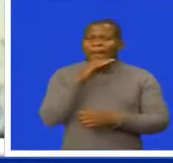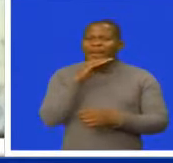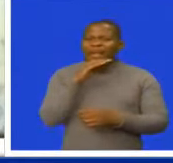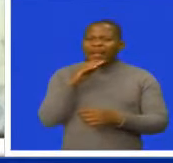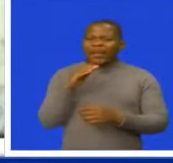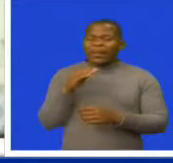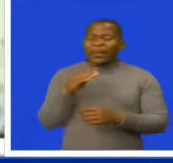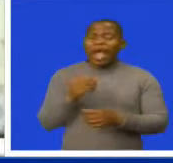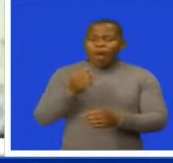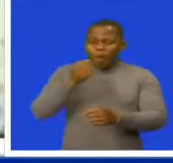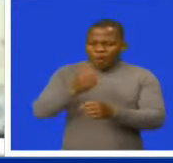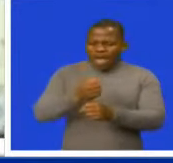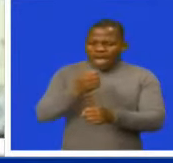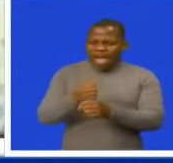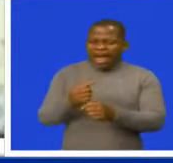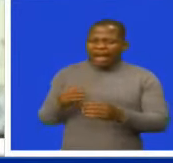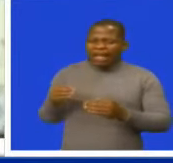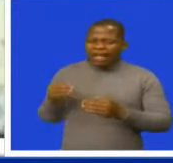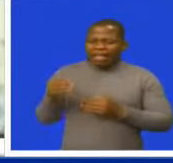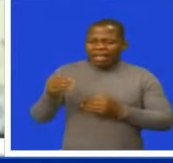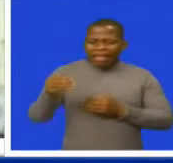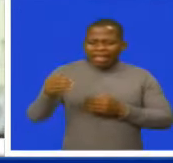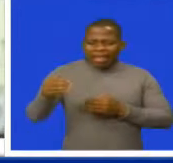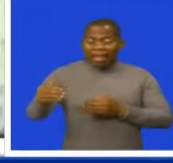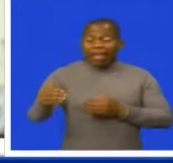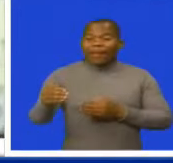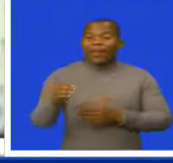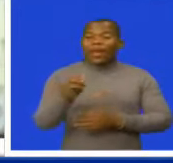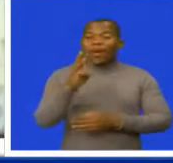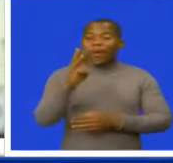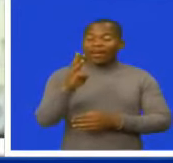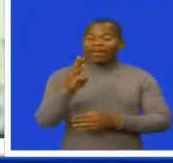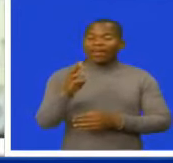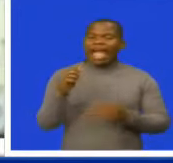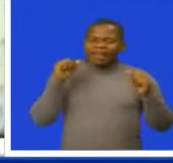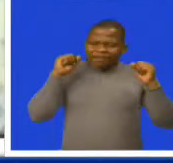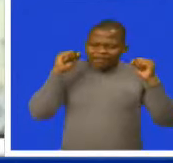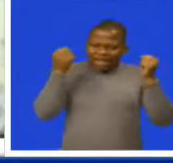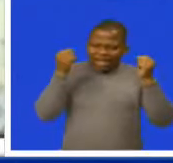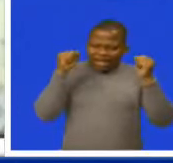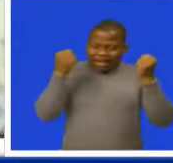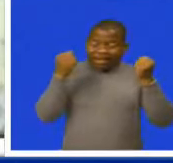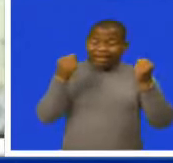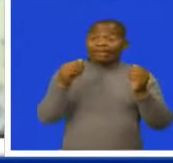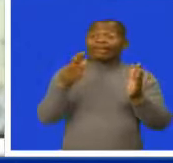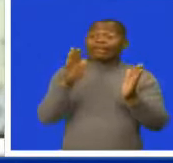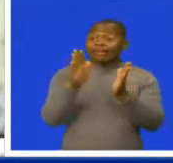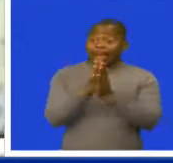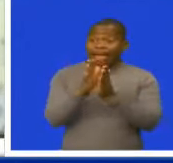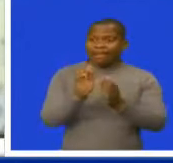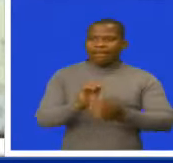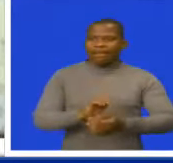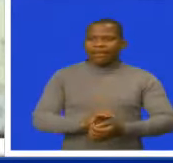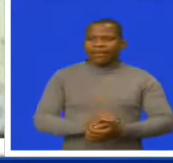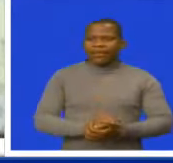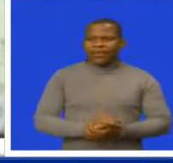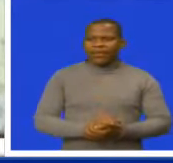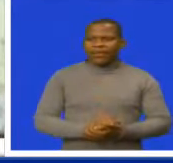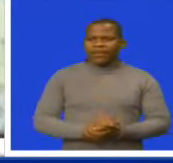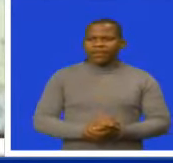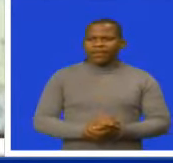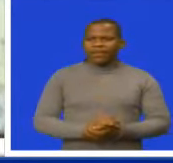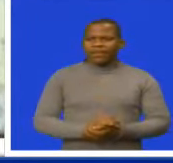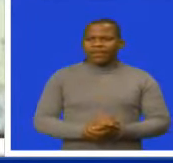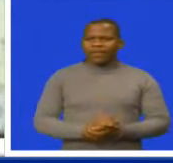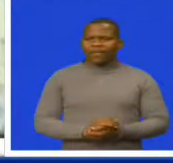leside kakhulu, basiletheleke 10 wale mishini. Lokunye lesikubonga kakhulu ukuthi le nkampani